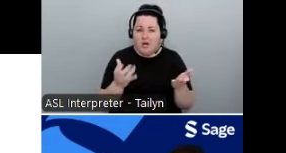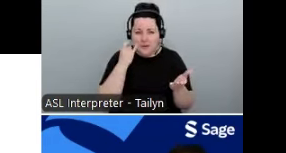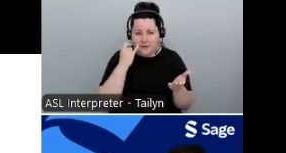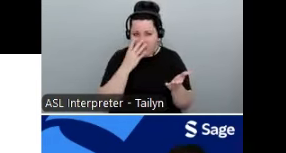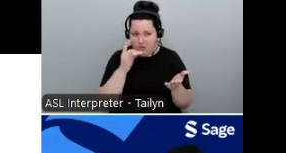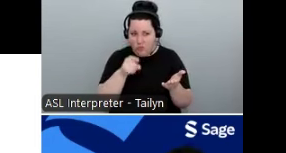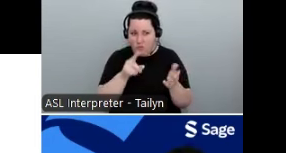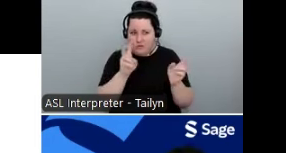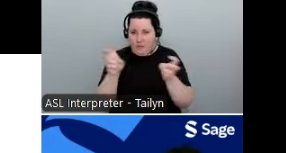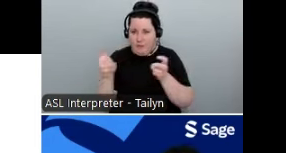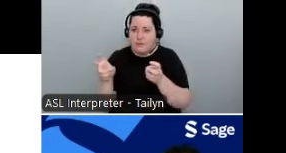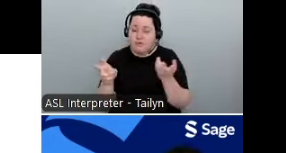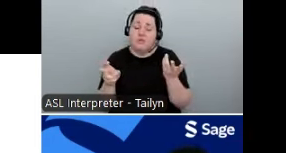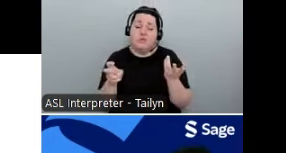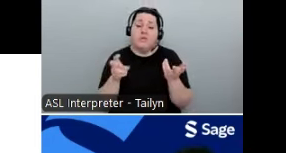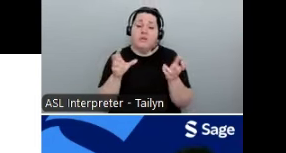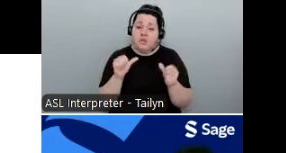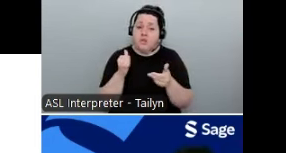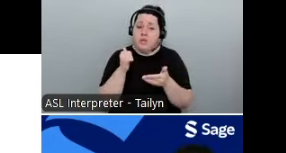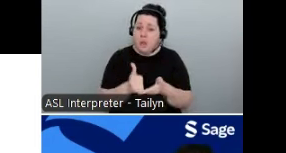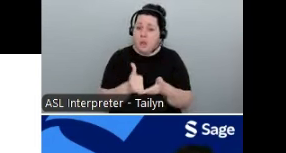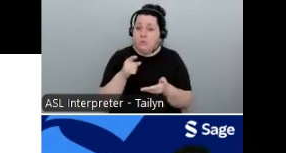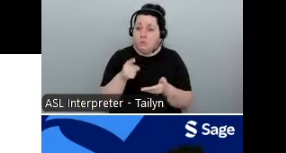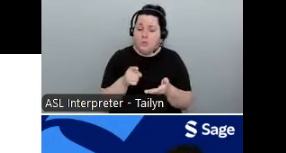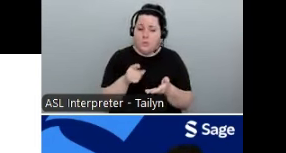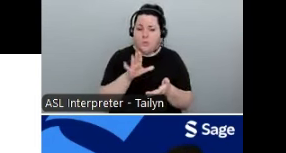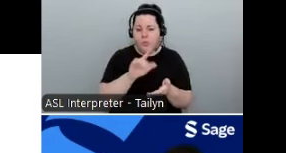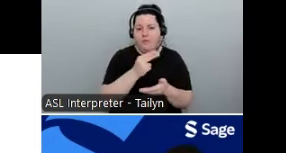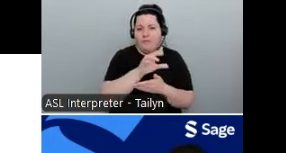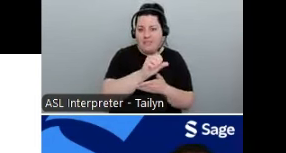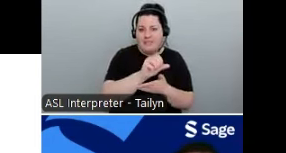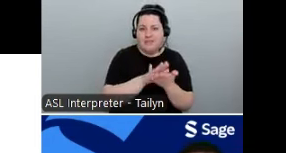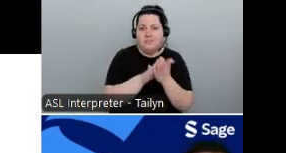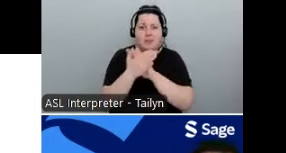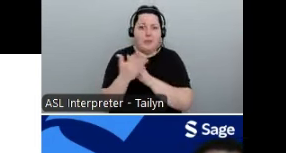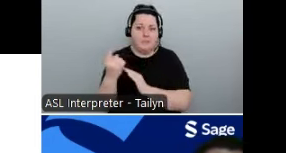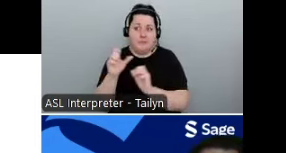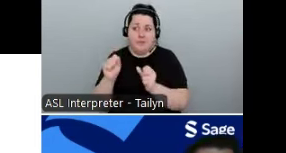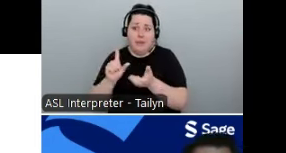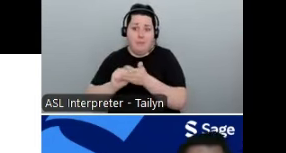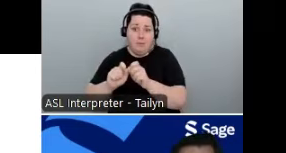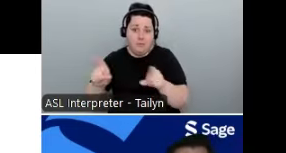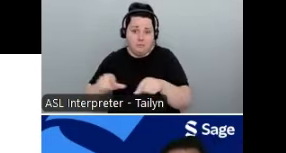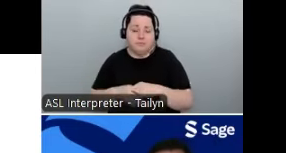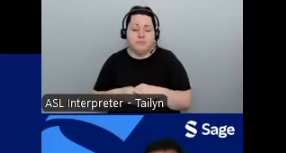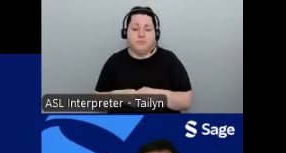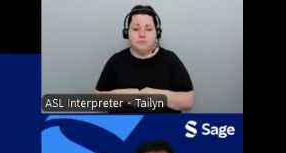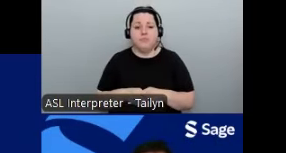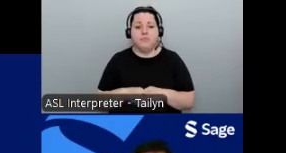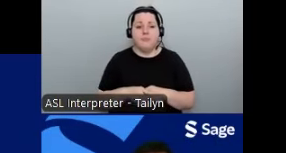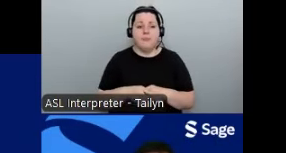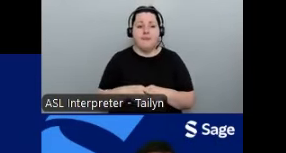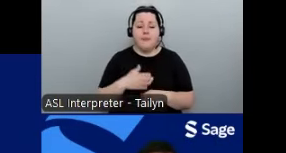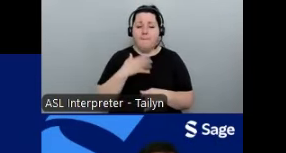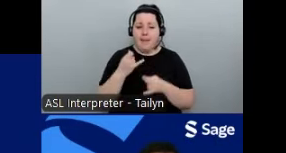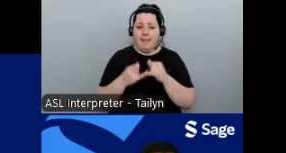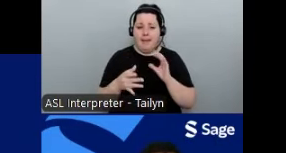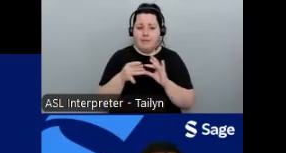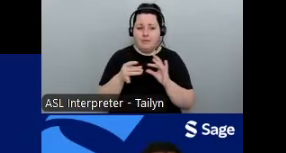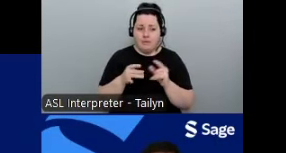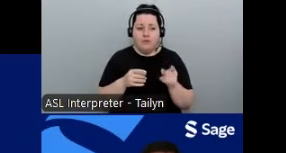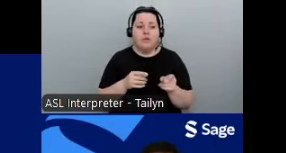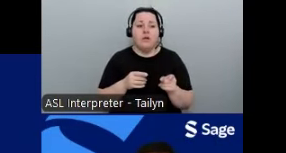topics that could help you as you convert your thesis into something publishable. And my last note is that